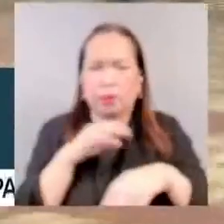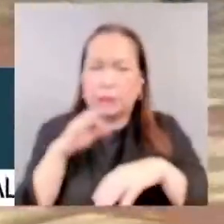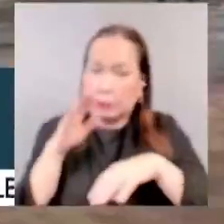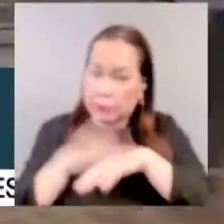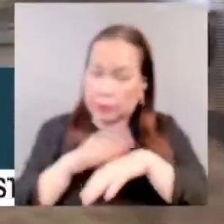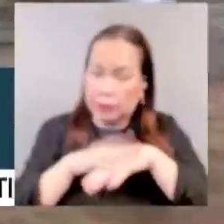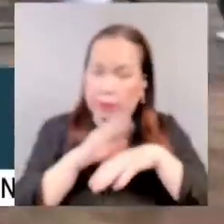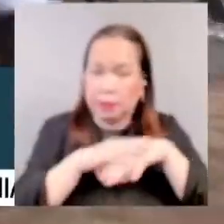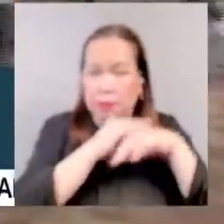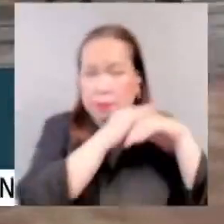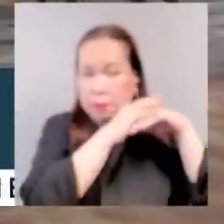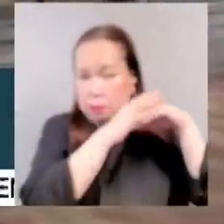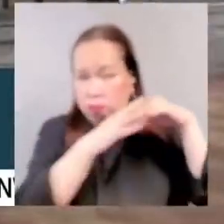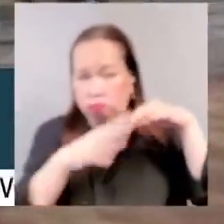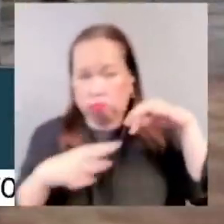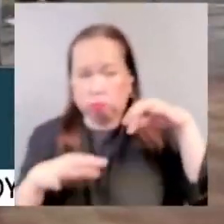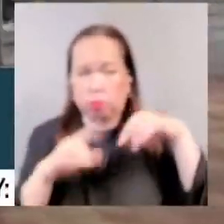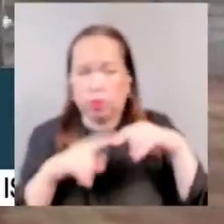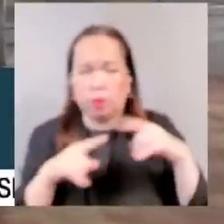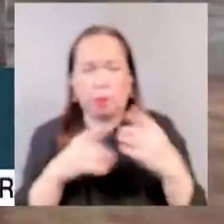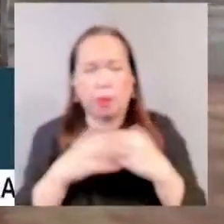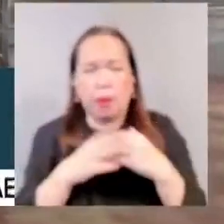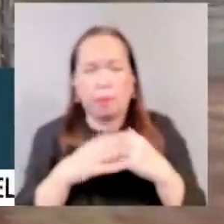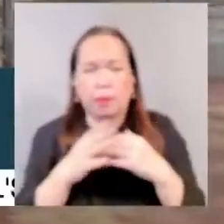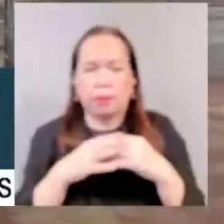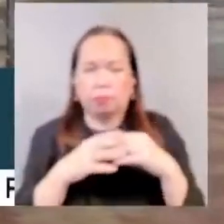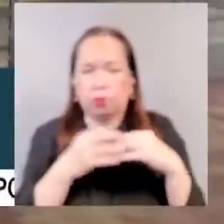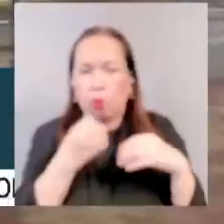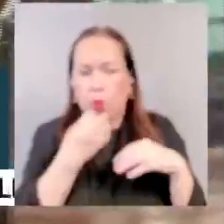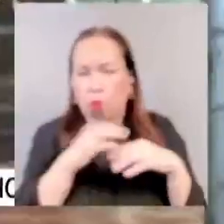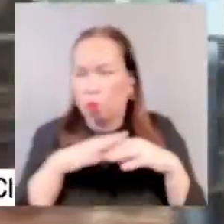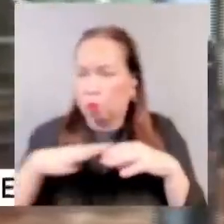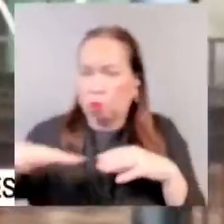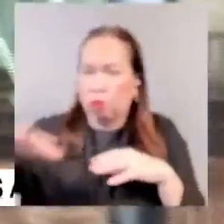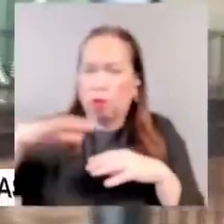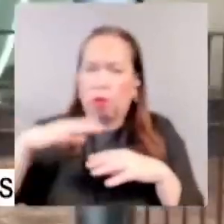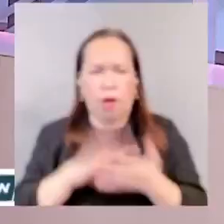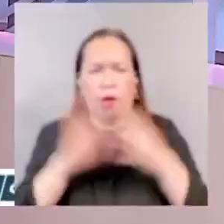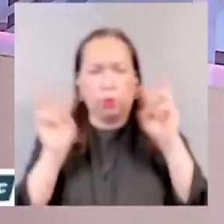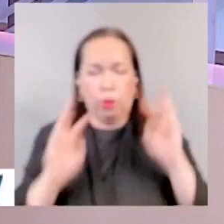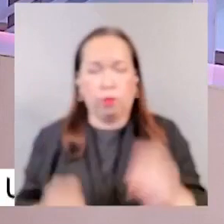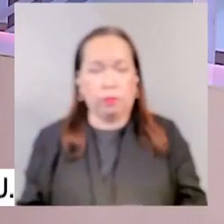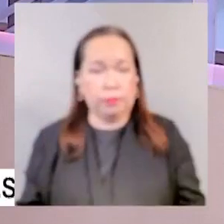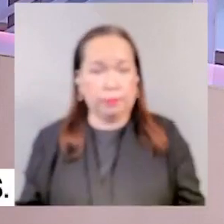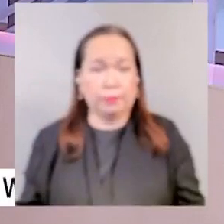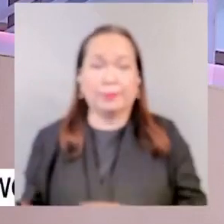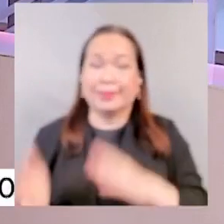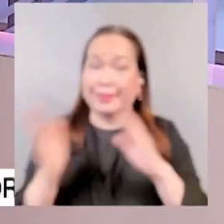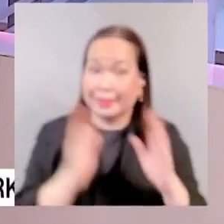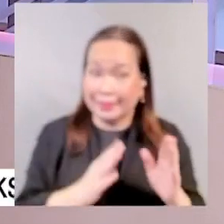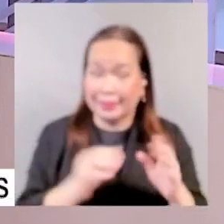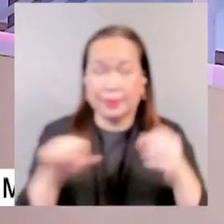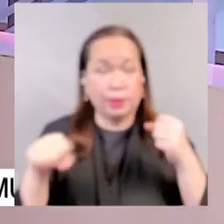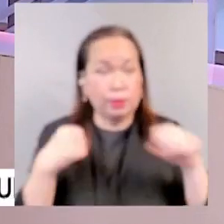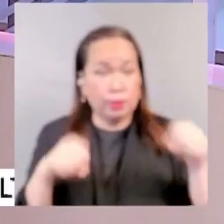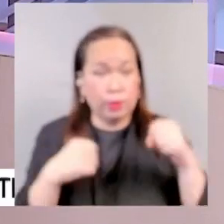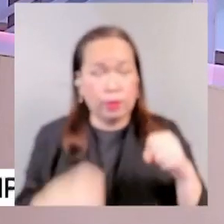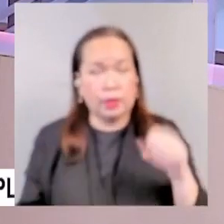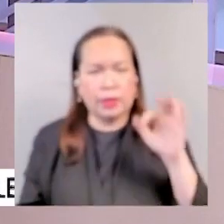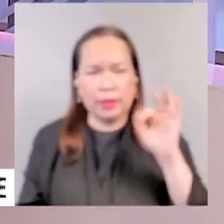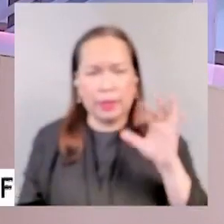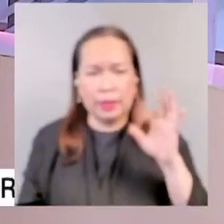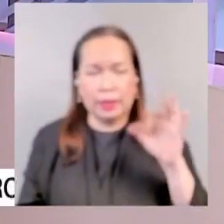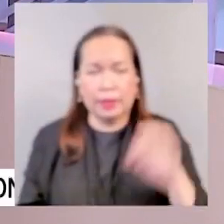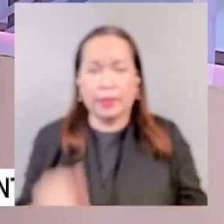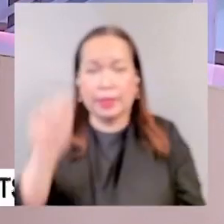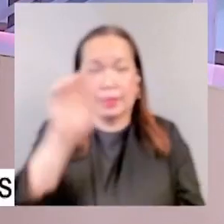with many areas of the mountainous city at risk after unusually wet weather. The 19th Asian Games comes to a close